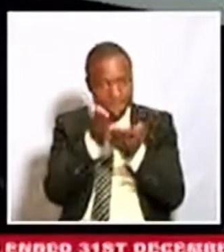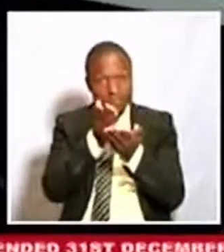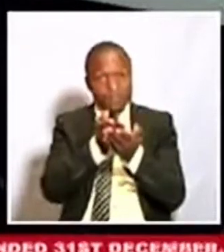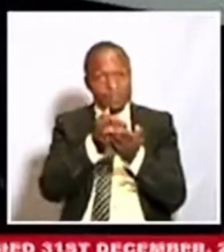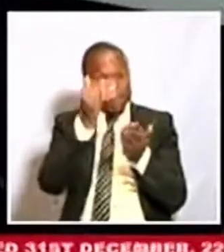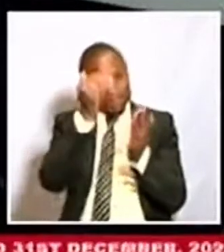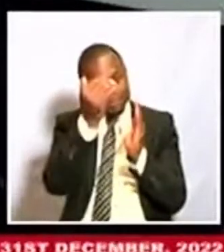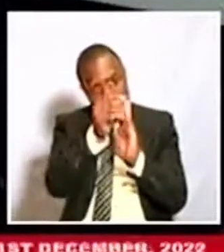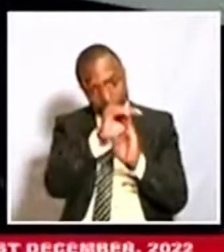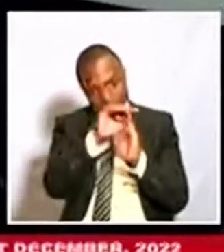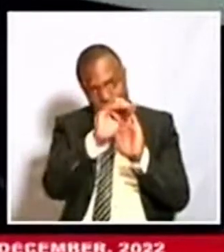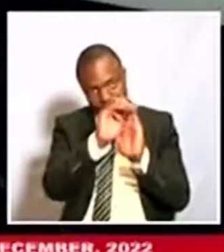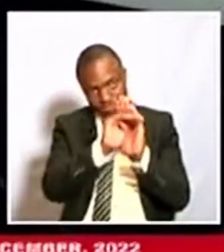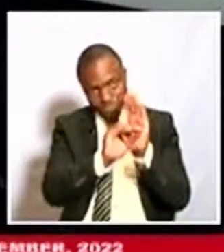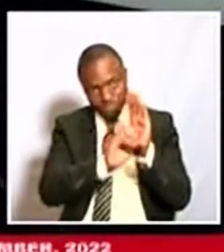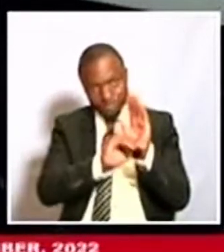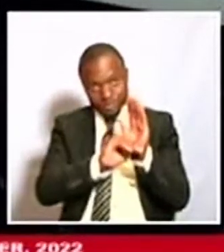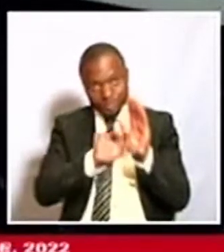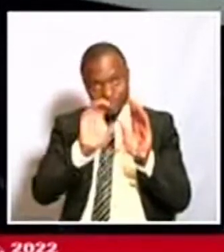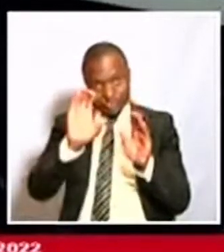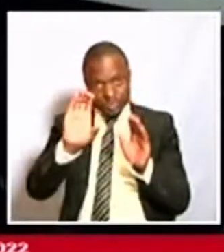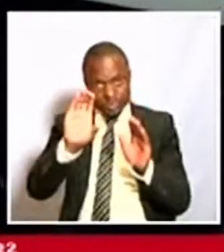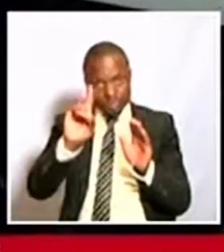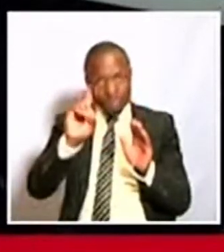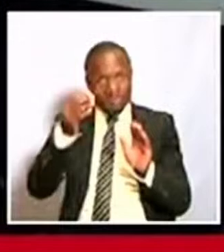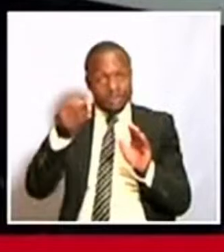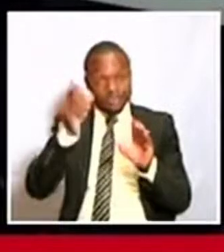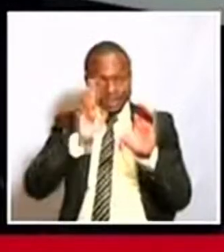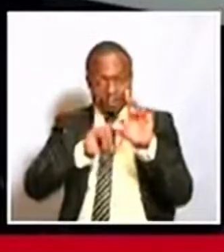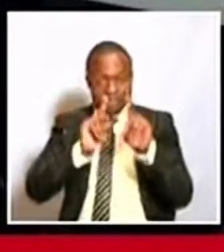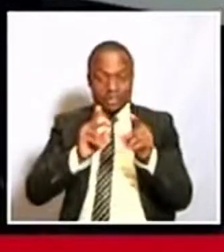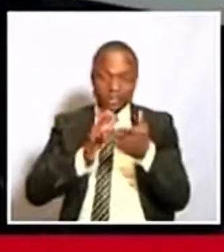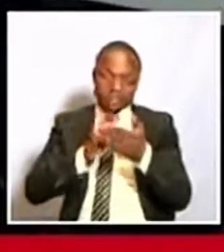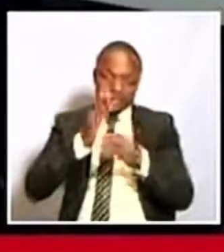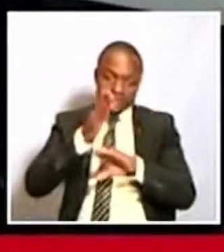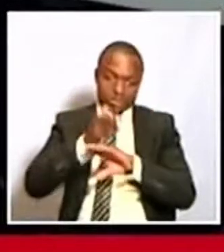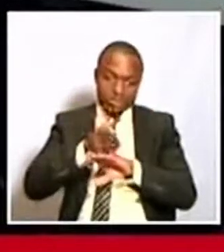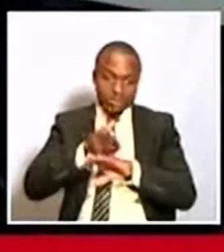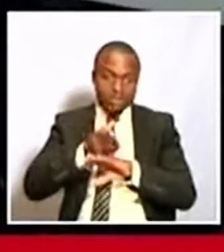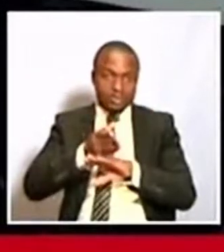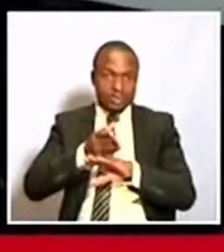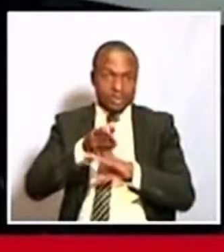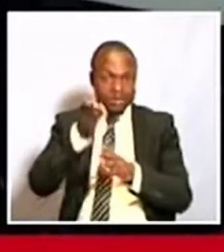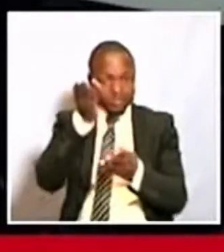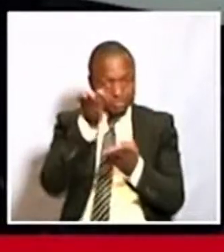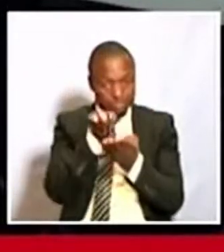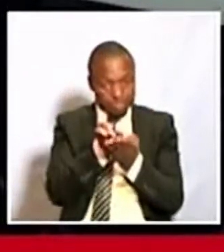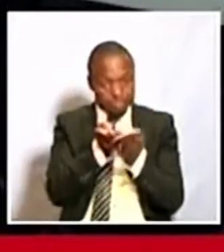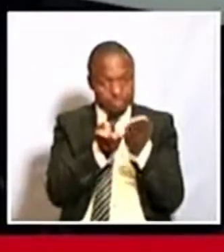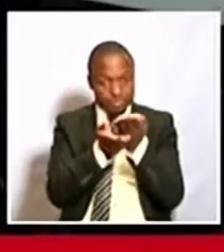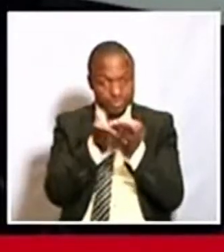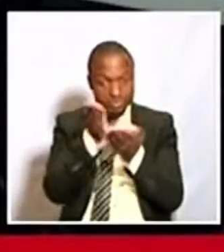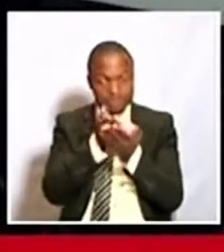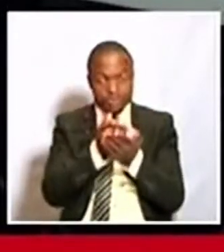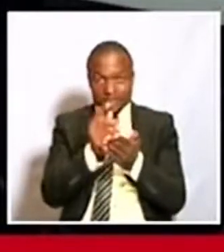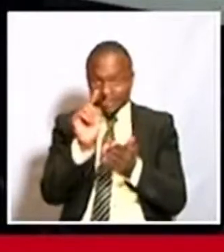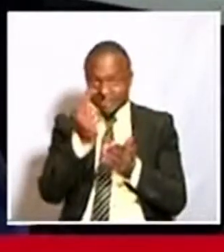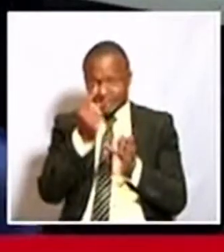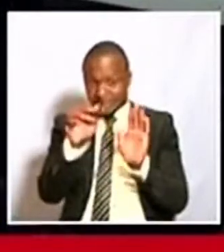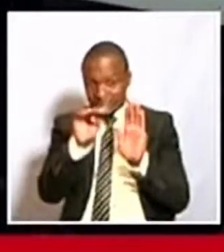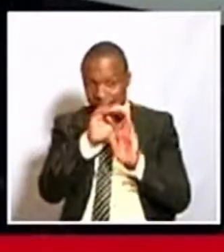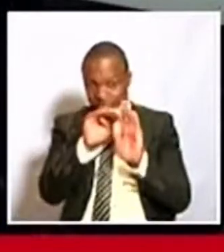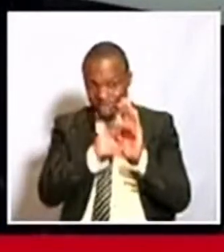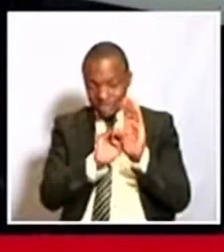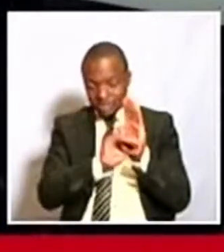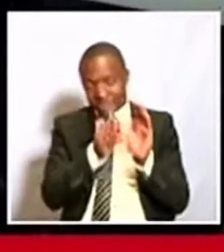sign there and then. Now, it looks like after they had compiled the first list, then another